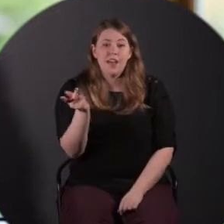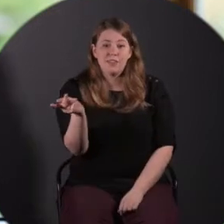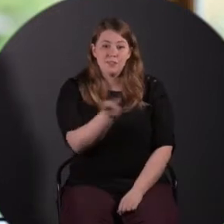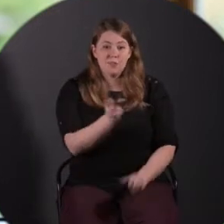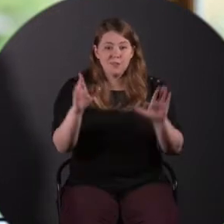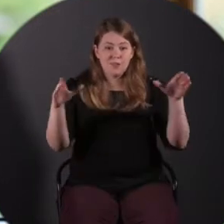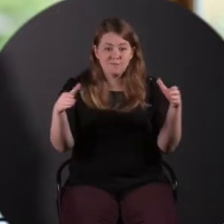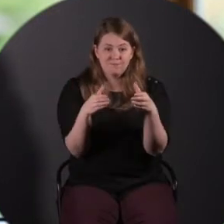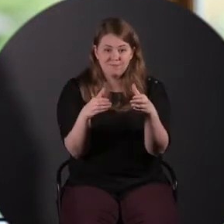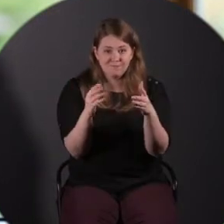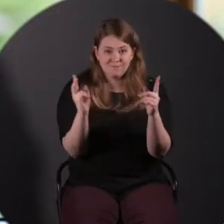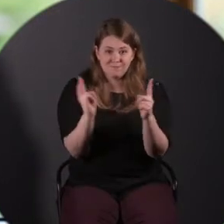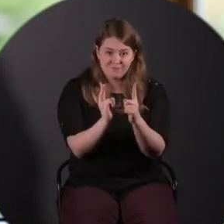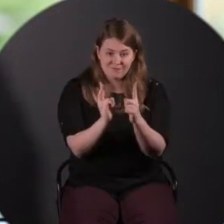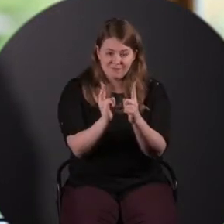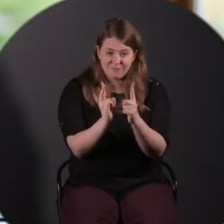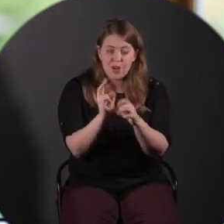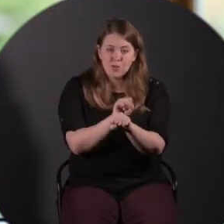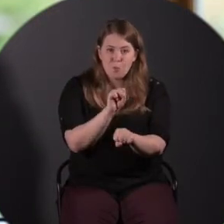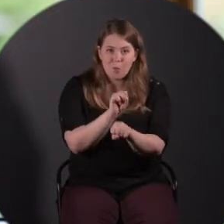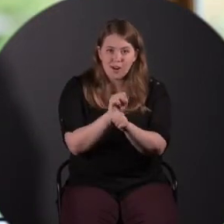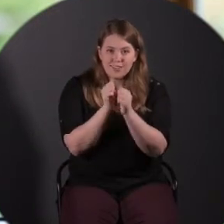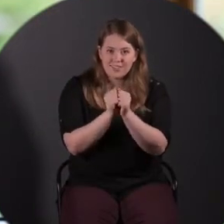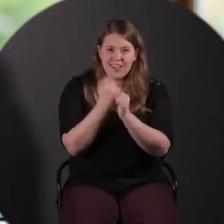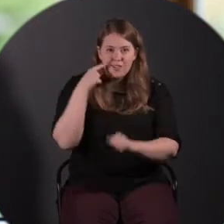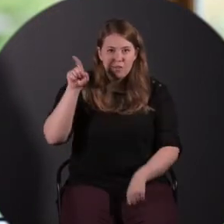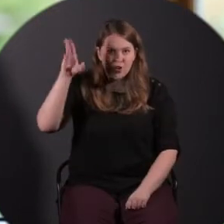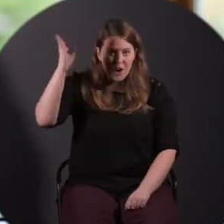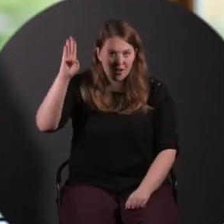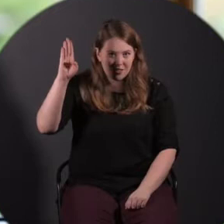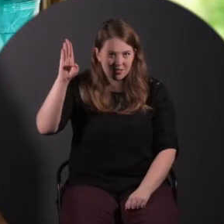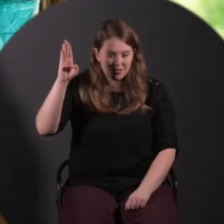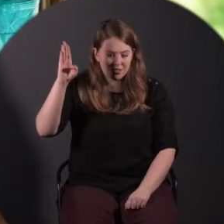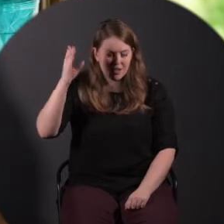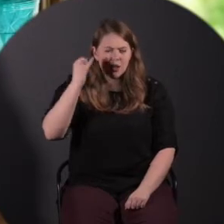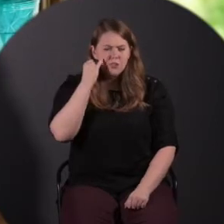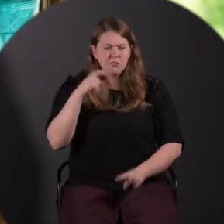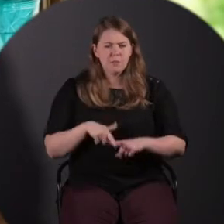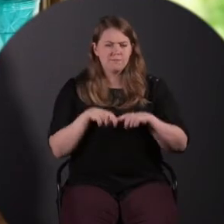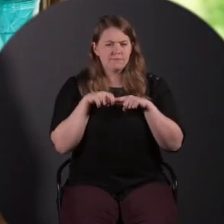with God to help do his work. And I'm wondering if you stopped long enough to ask yourselves,